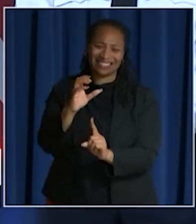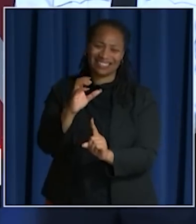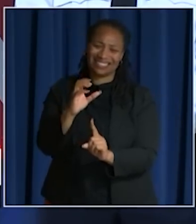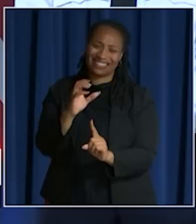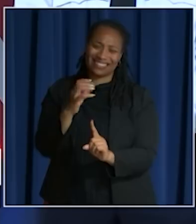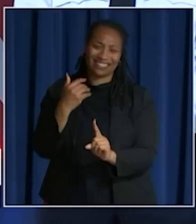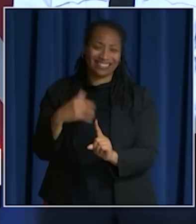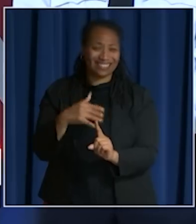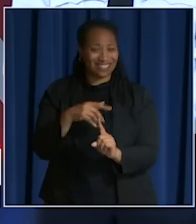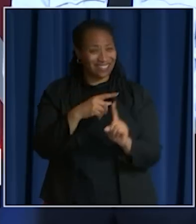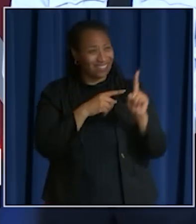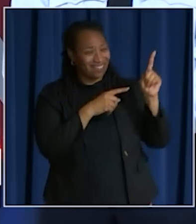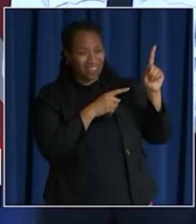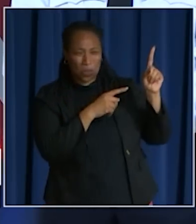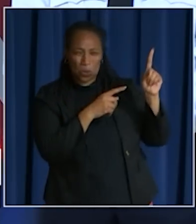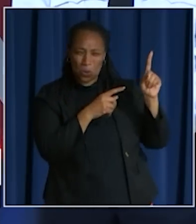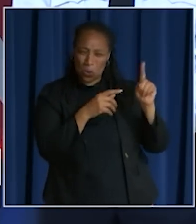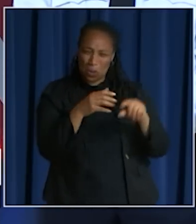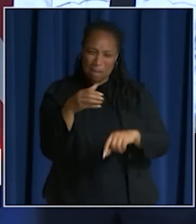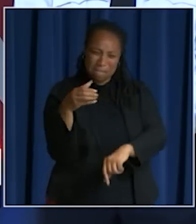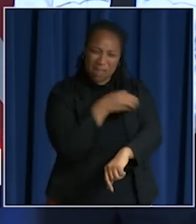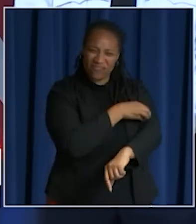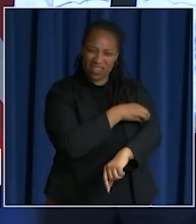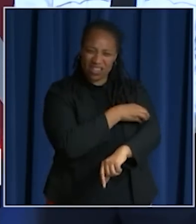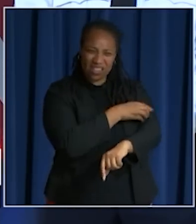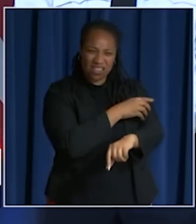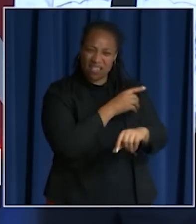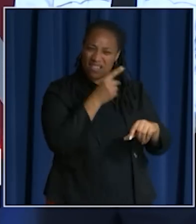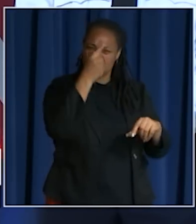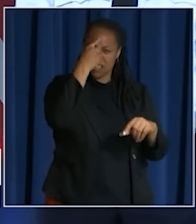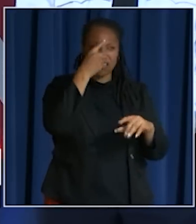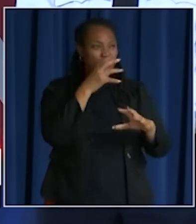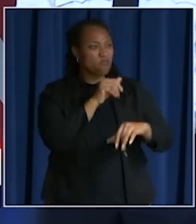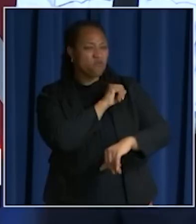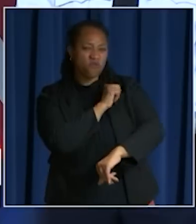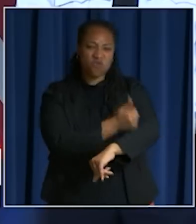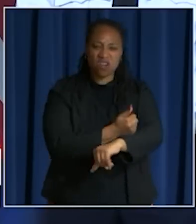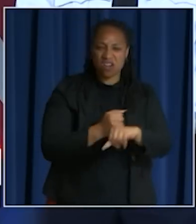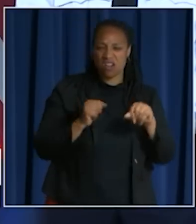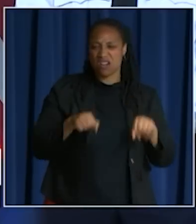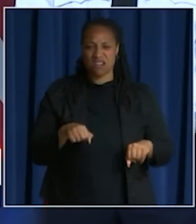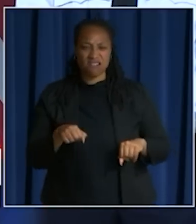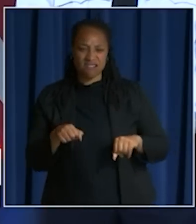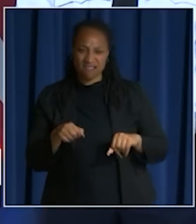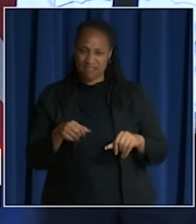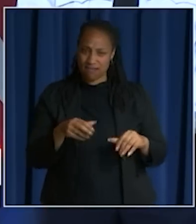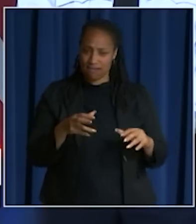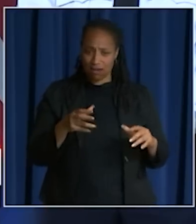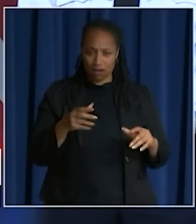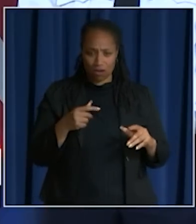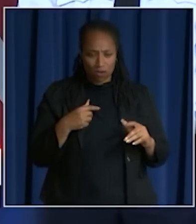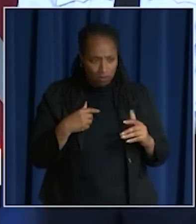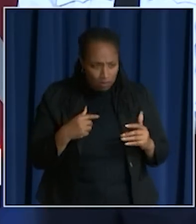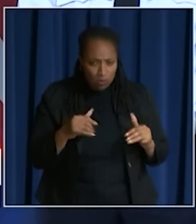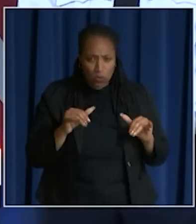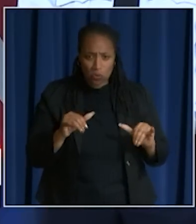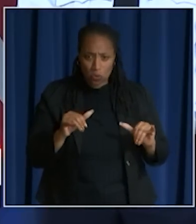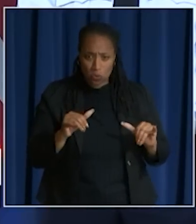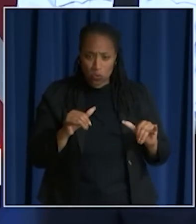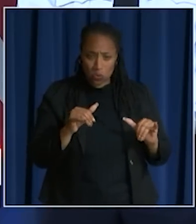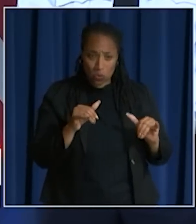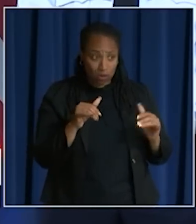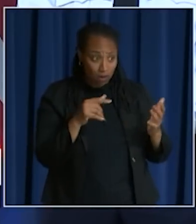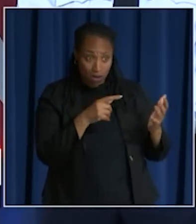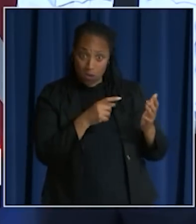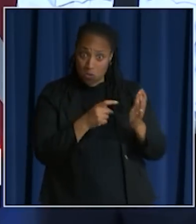mayor, to require me to supply services of the Metropolitan Police Department. And he also